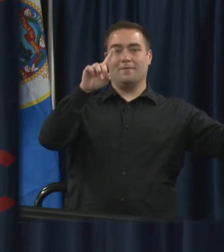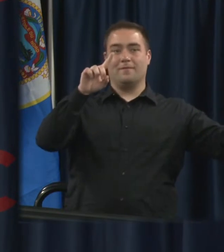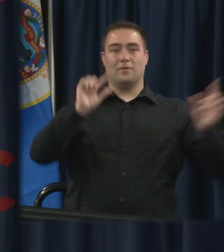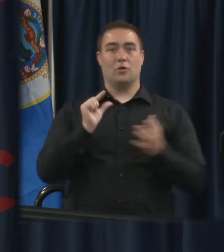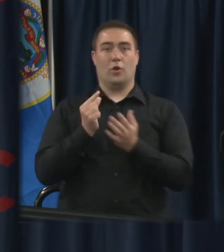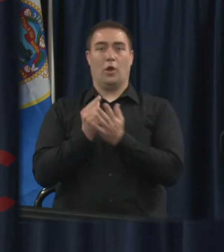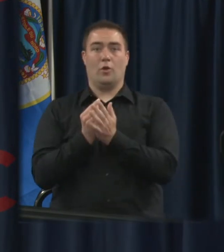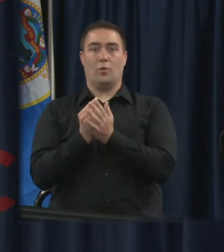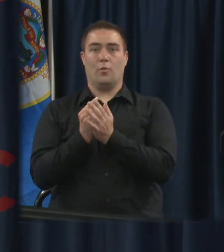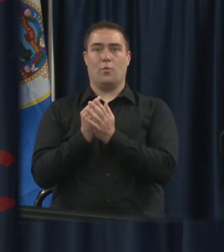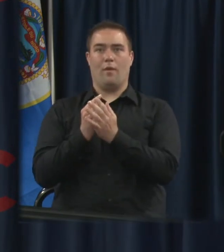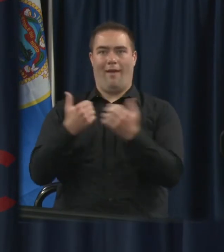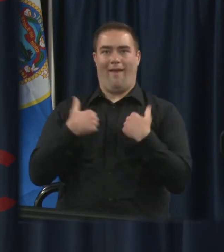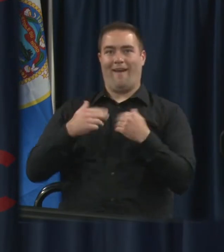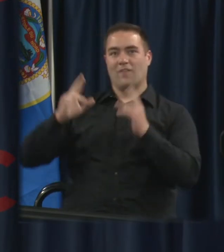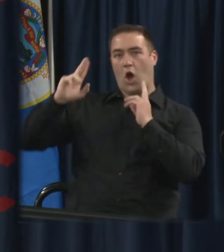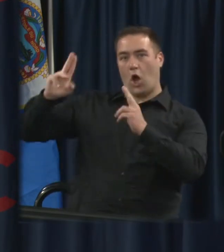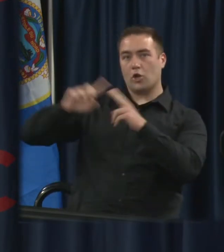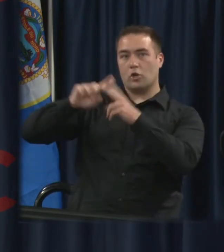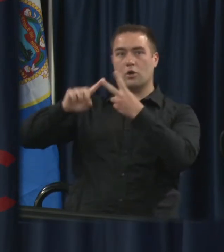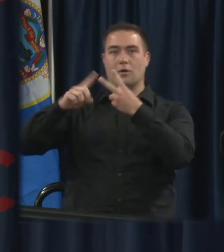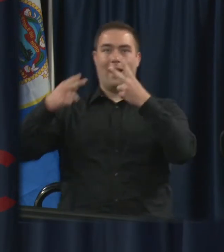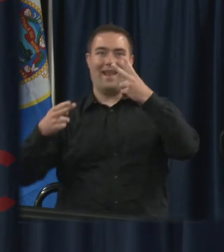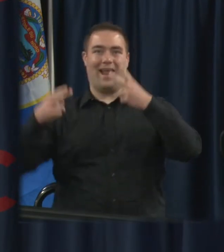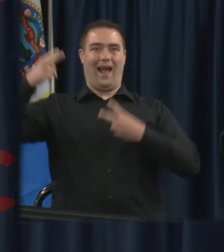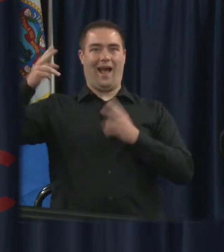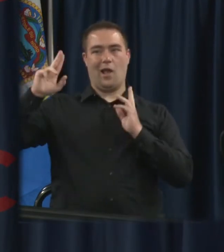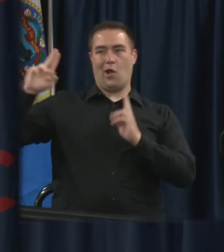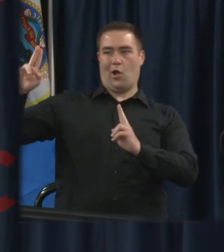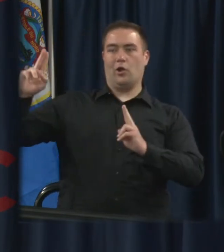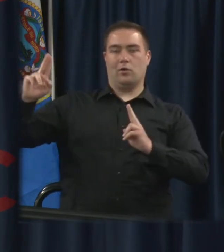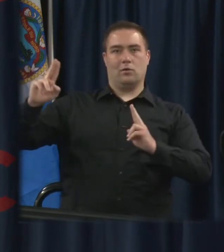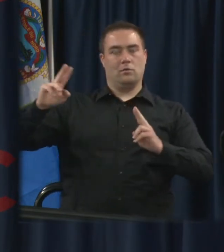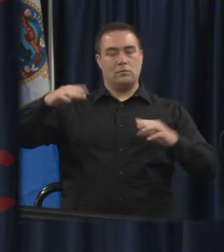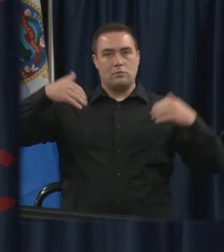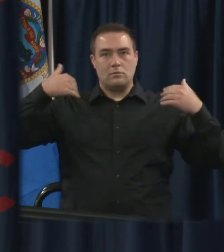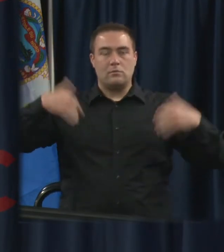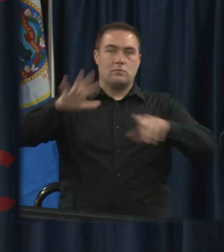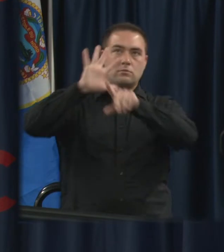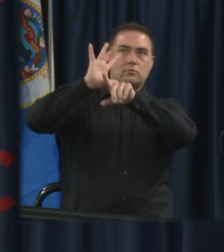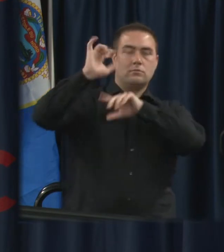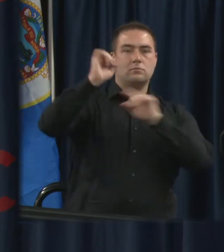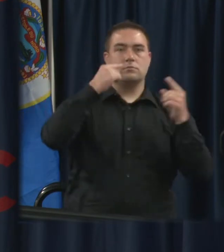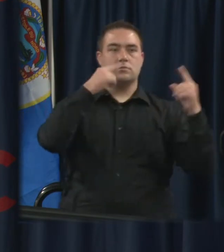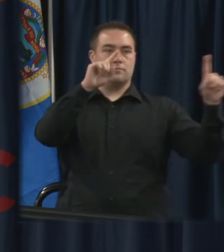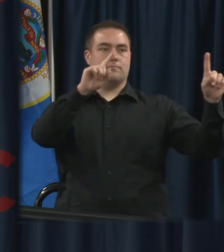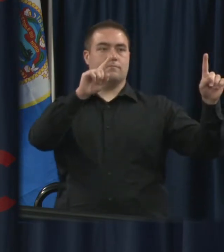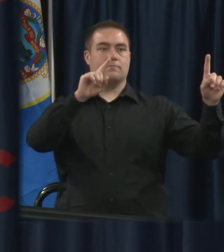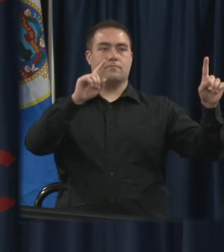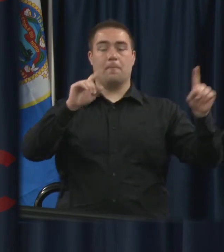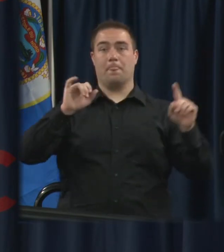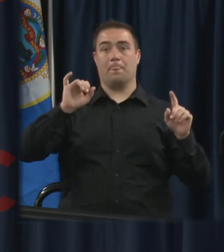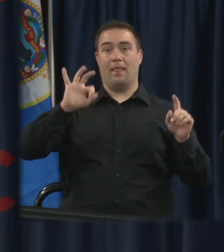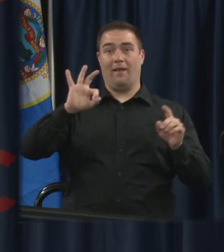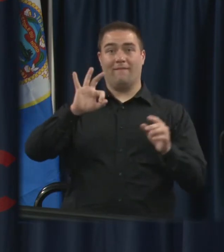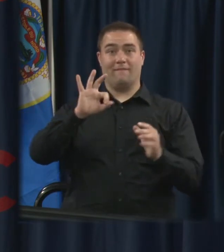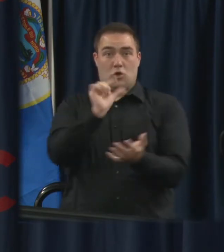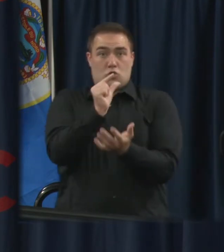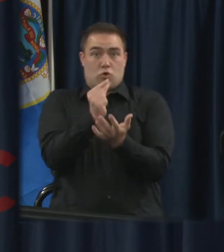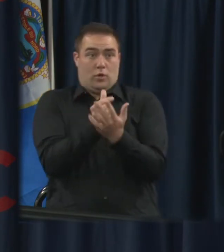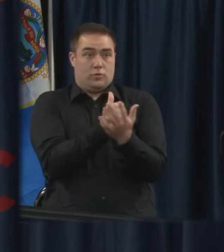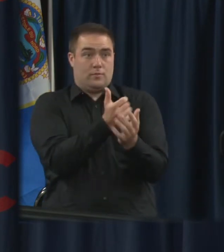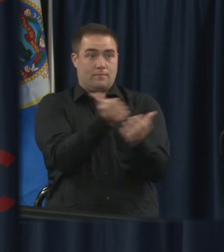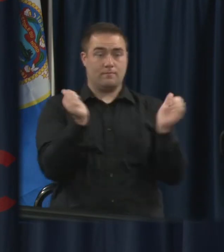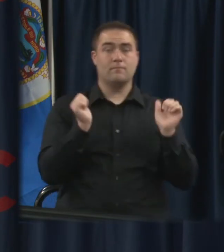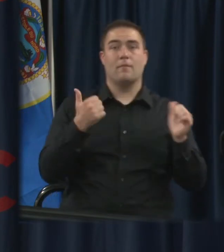honor signifies truly outstanding achievement, and those who graduate with honor wear a gold or a silver cord as part